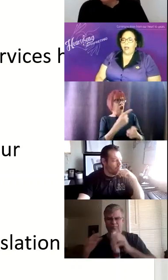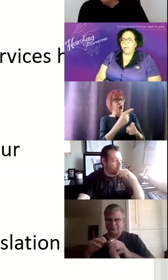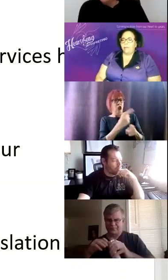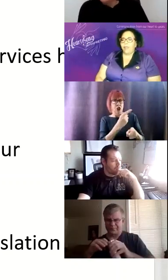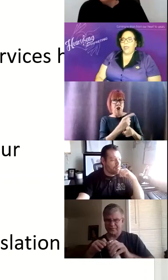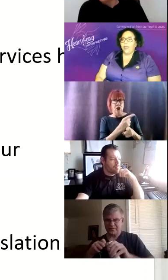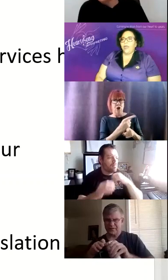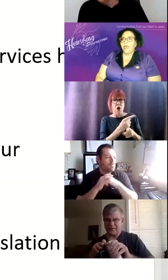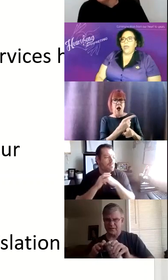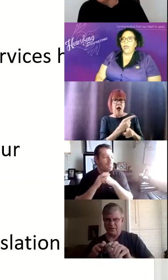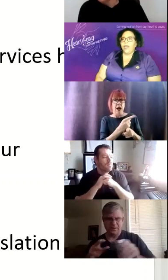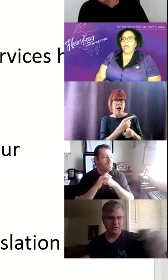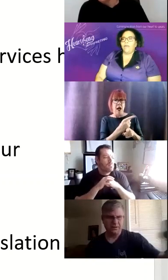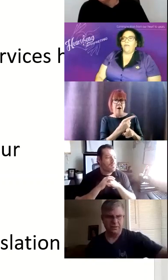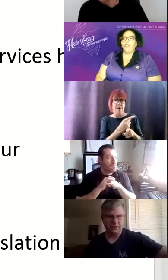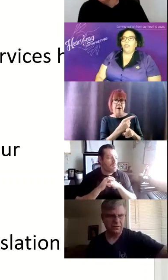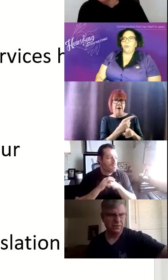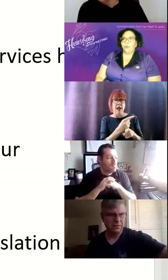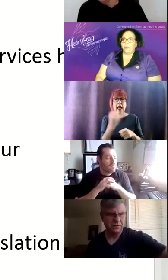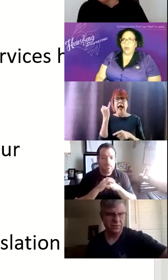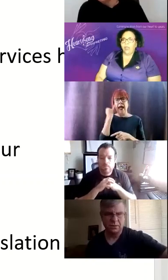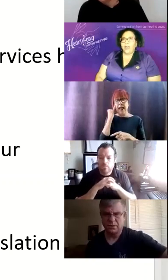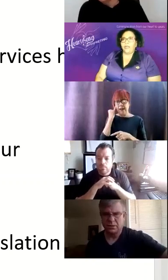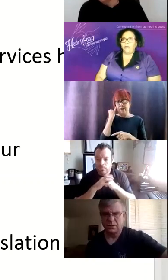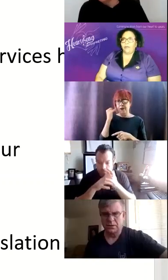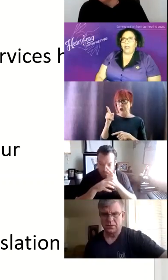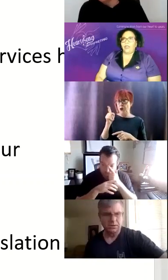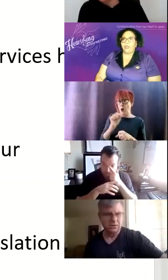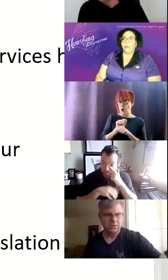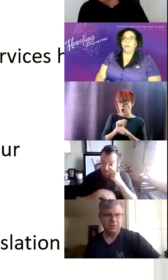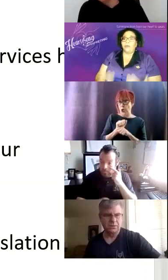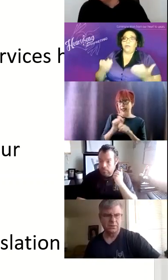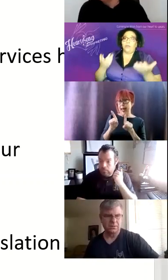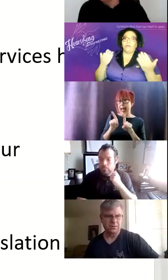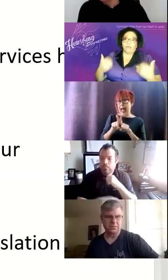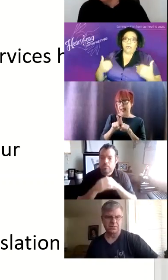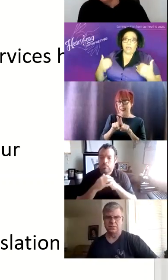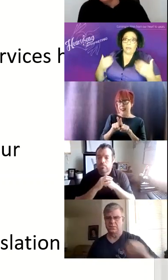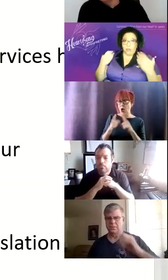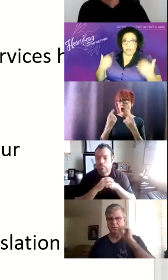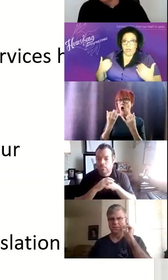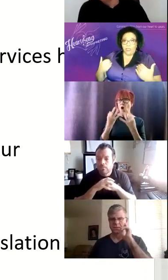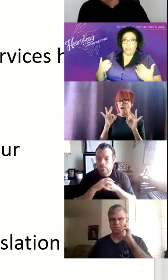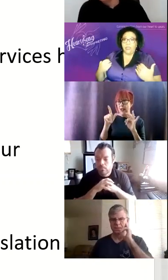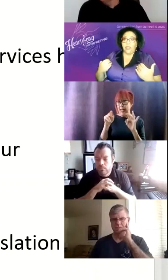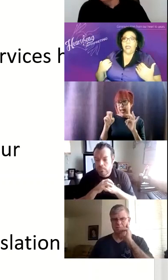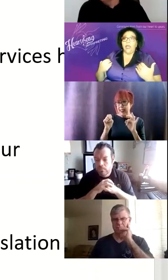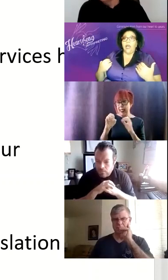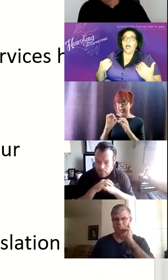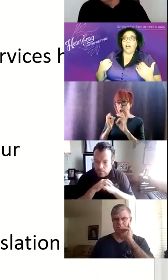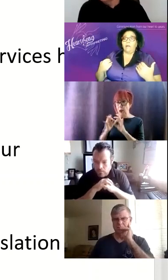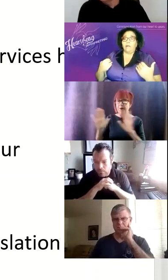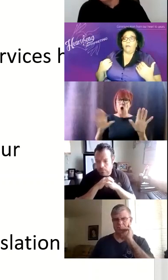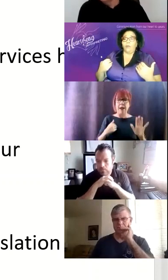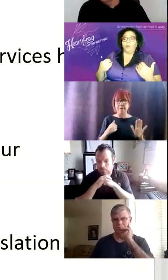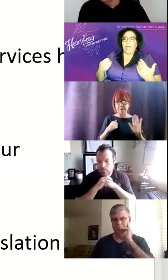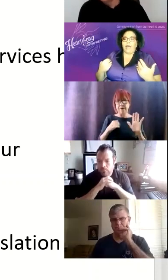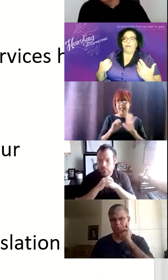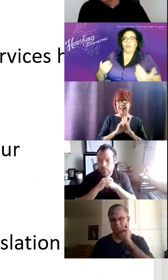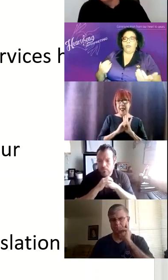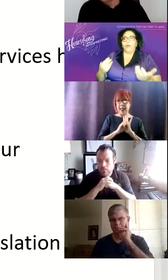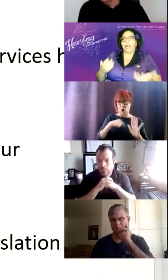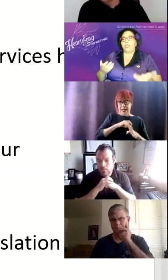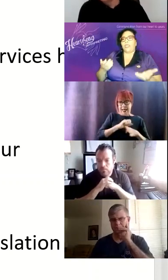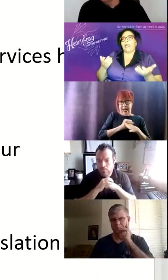Yeah. If you are working as a freelance interpreter, for example, as an agency, we